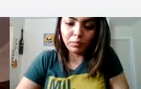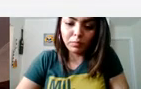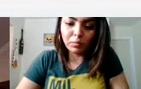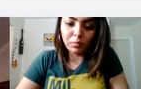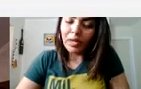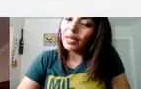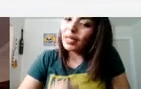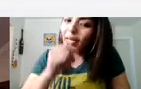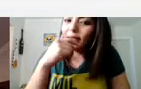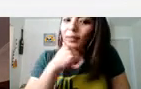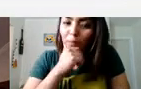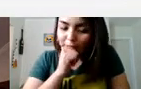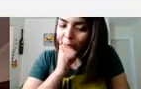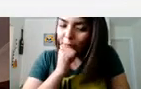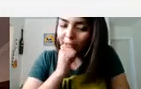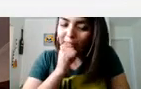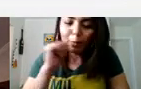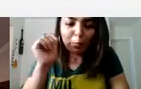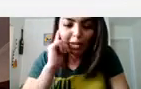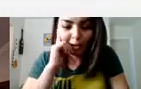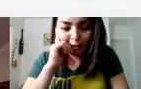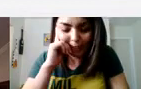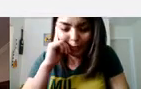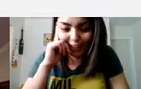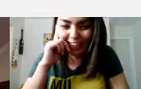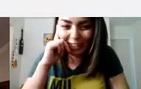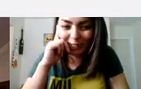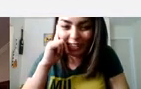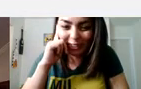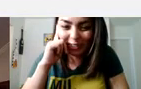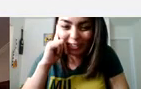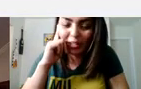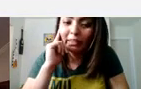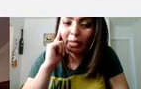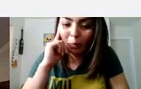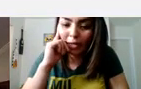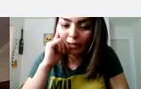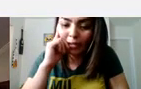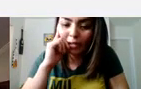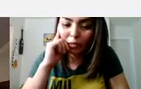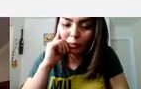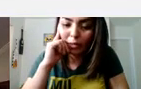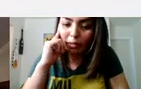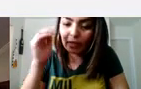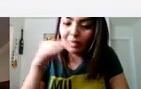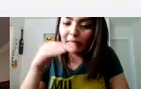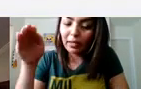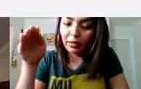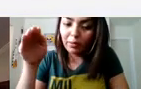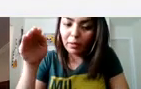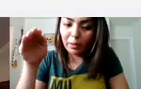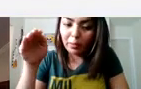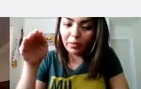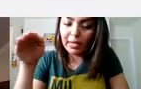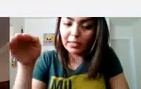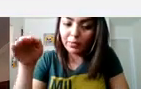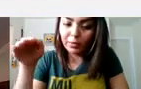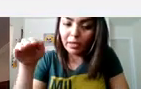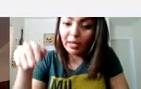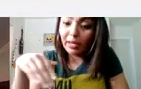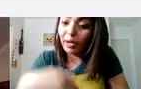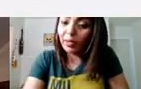Can you rephrase that? Yeah, some that's why I was having a hard time constructing that, but I think up to what extent could